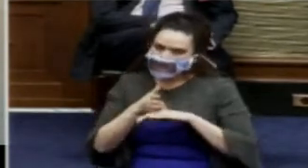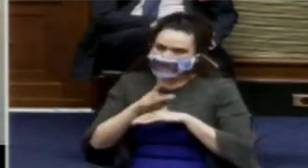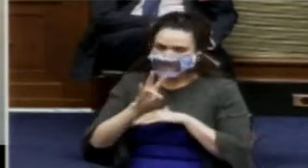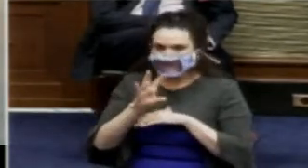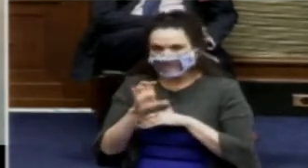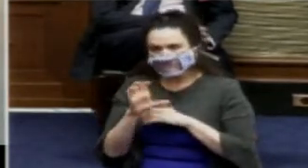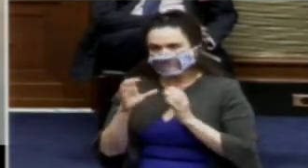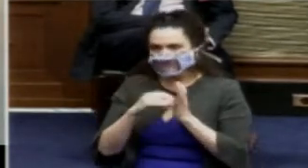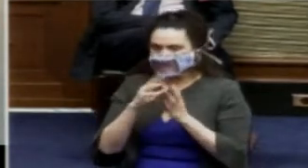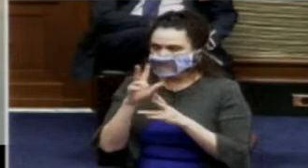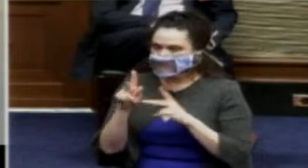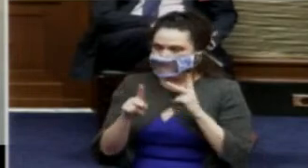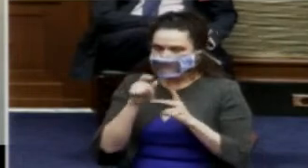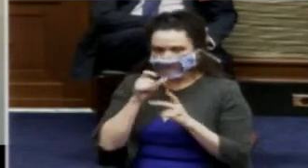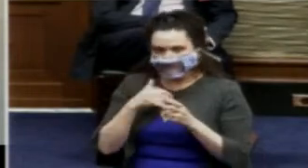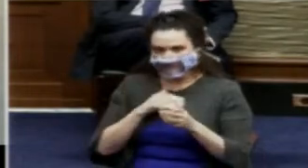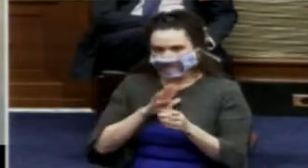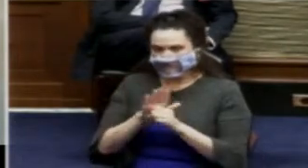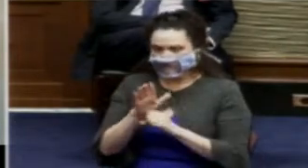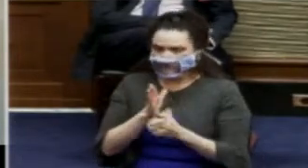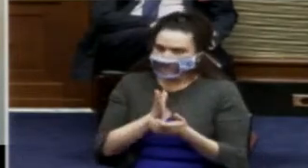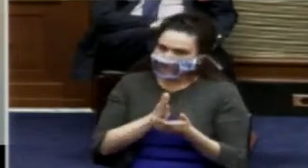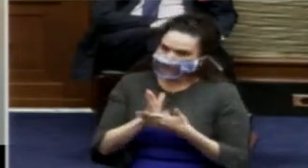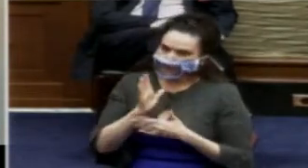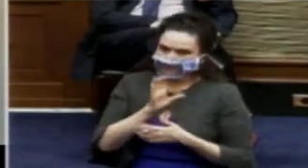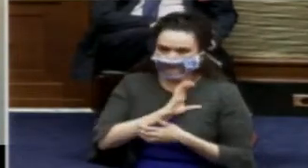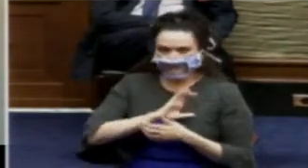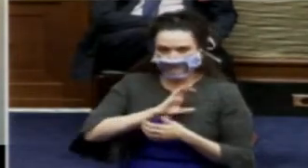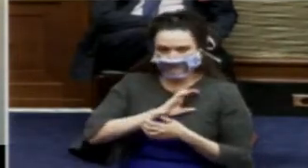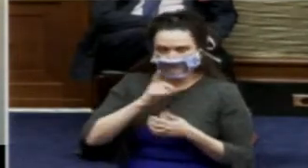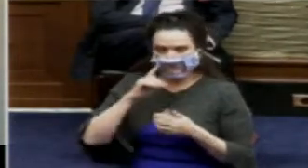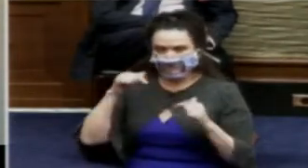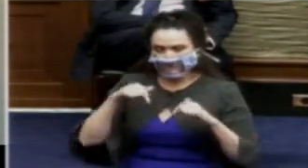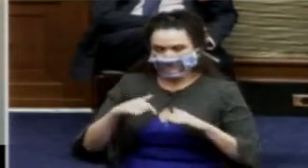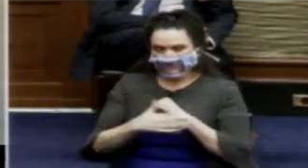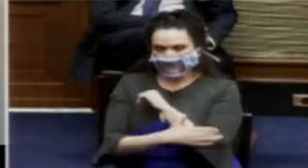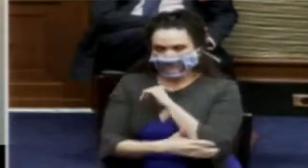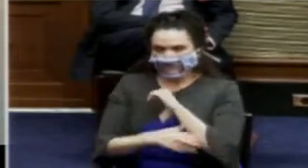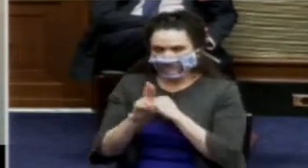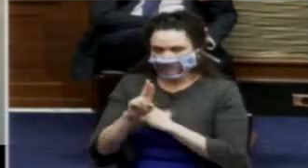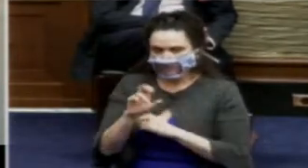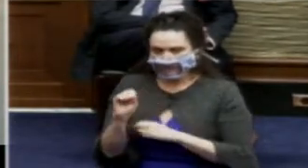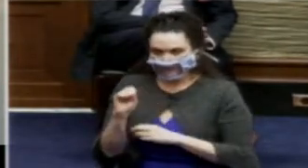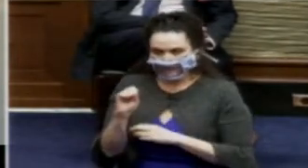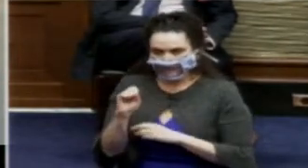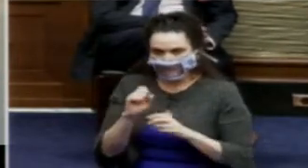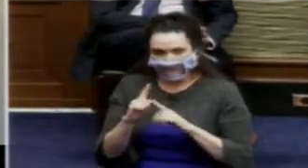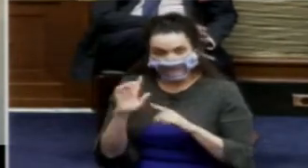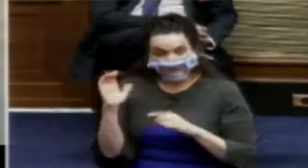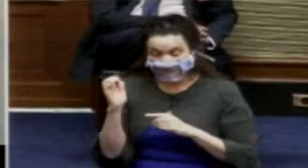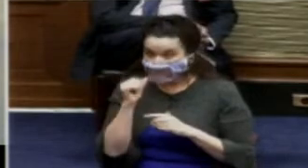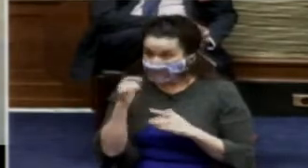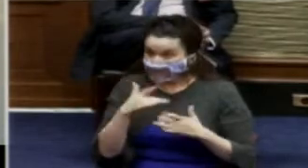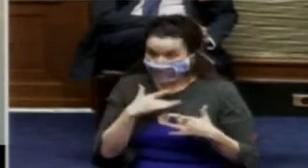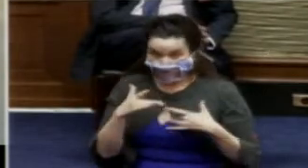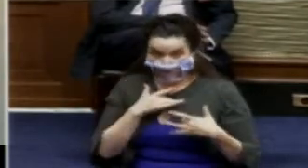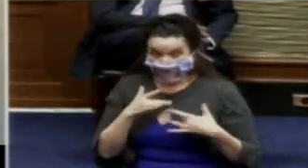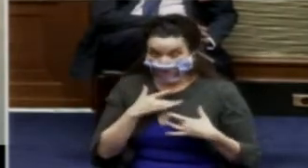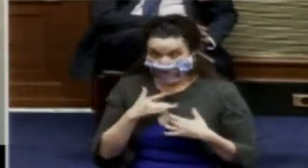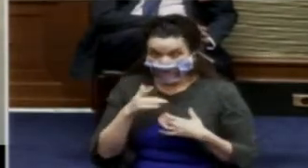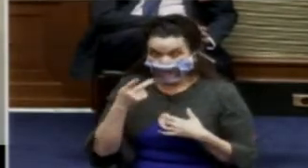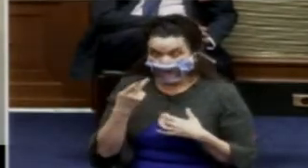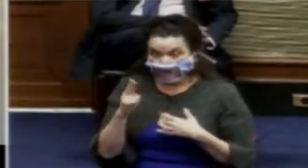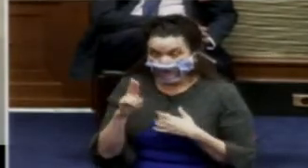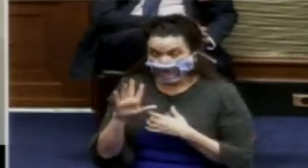not having full rights of a citizen of these United States. But we don't seem to have a lot of concern. And in fact, HR 51